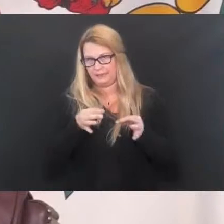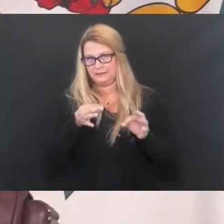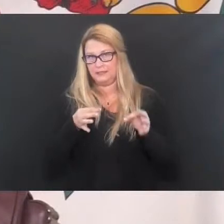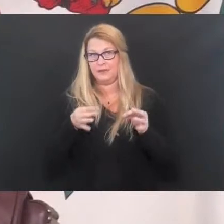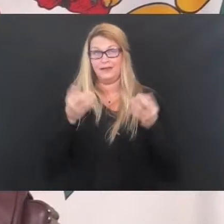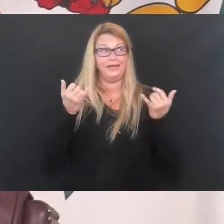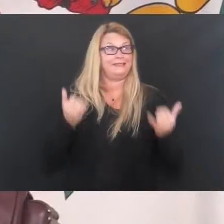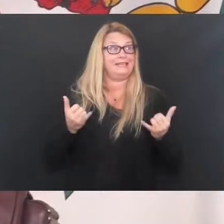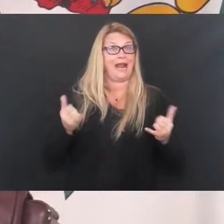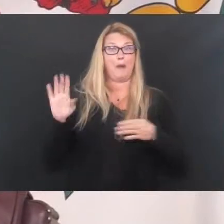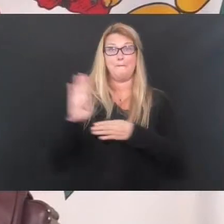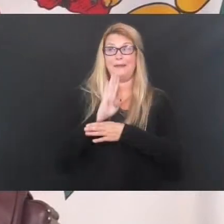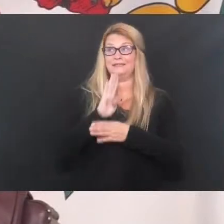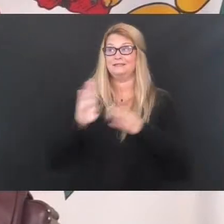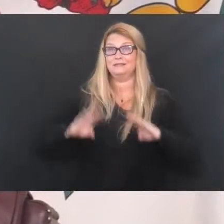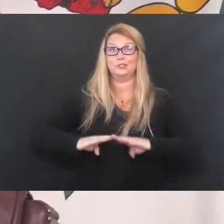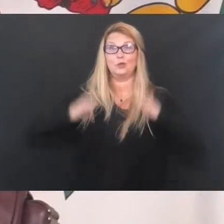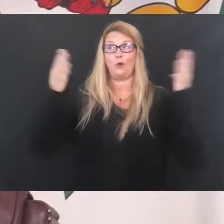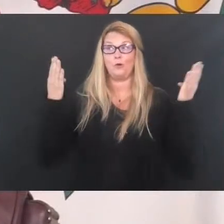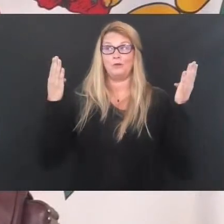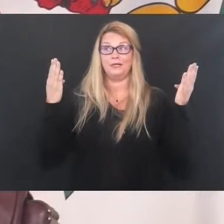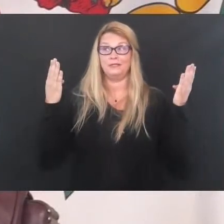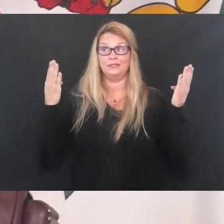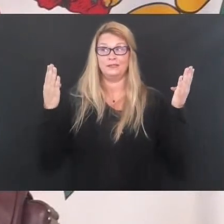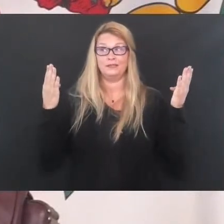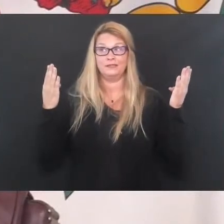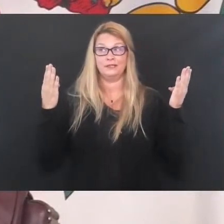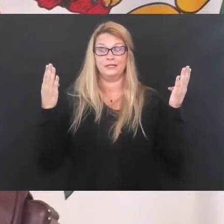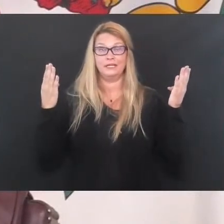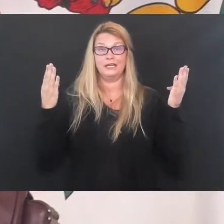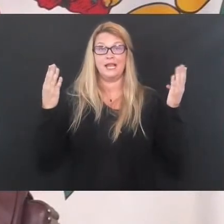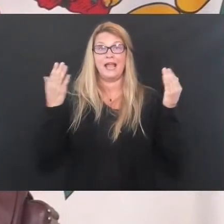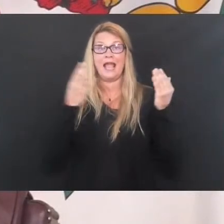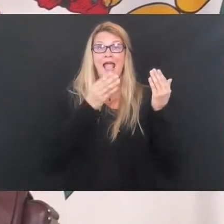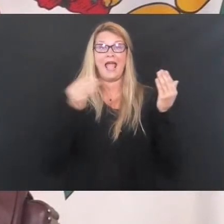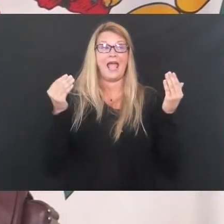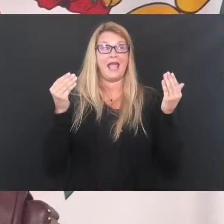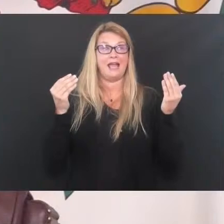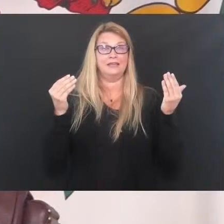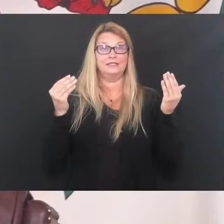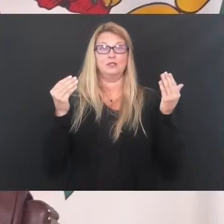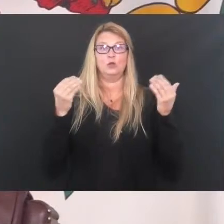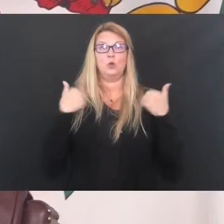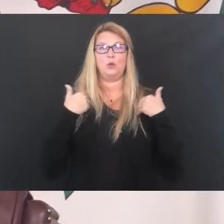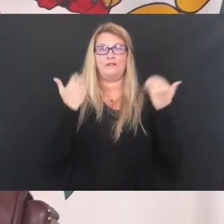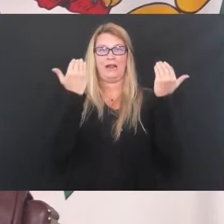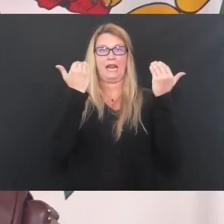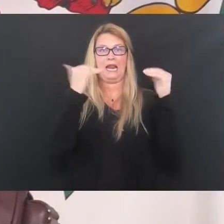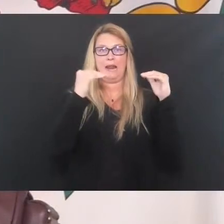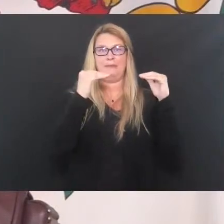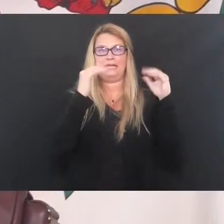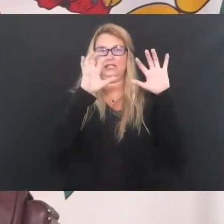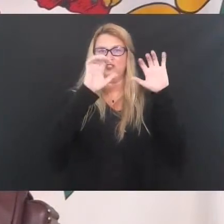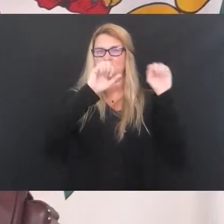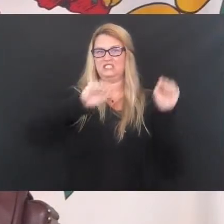were, and the limitations taken off of the businesses and